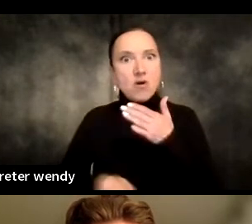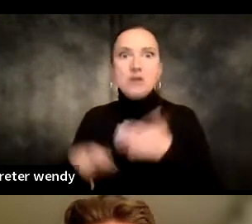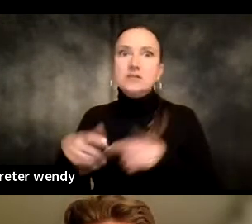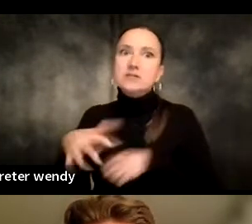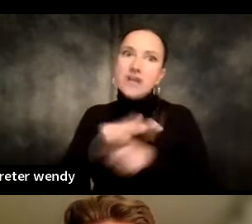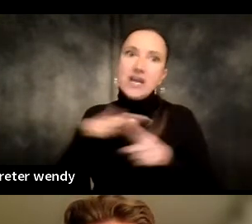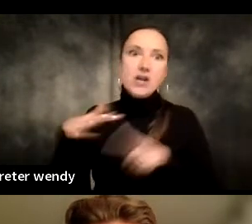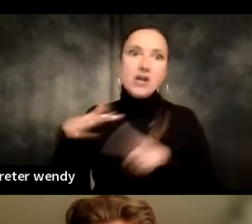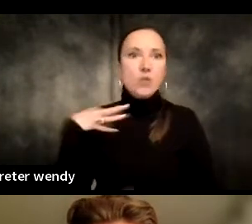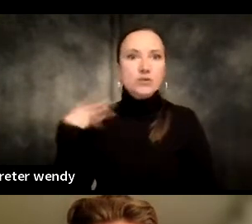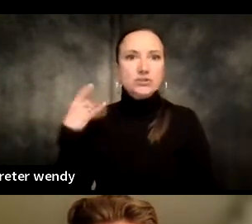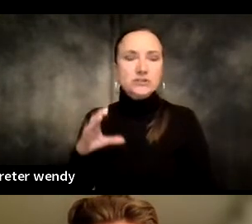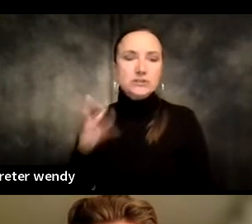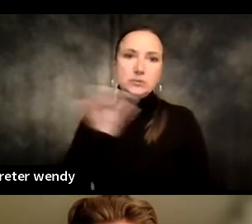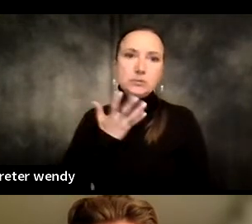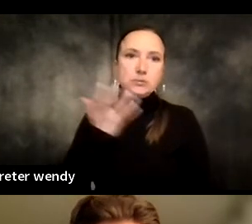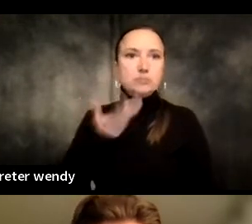district.